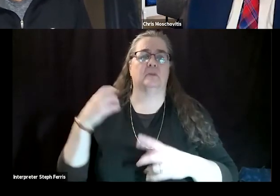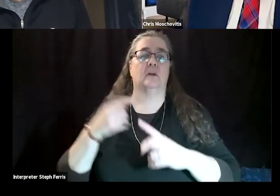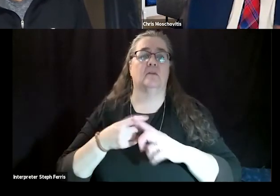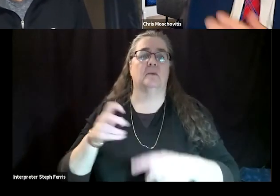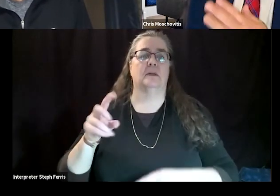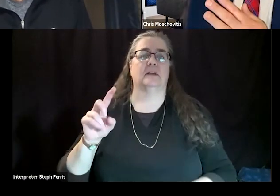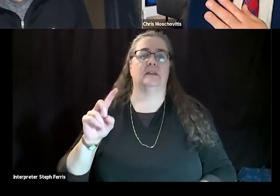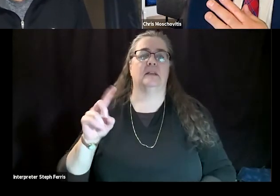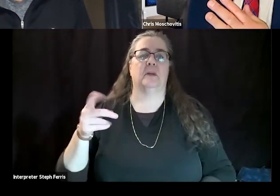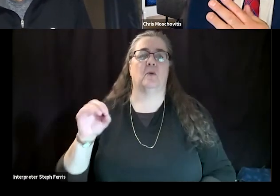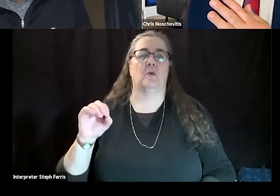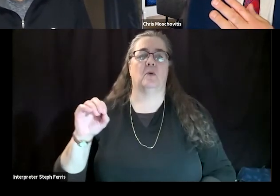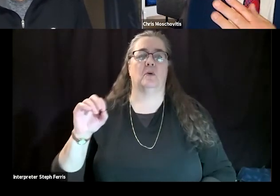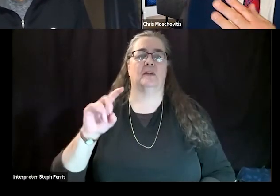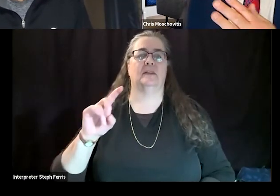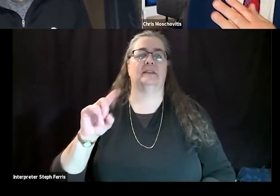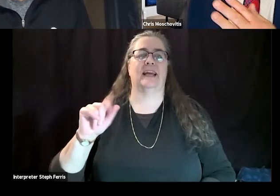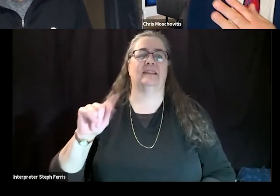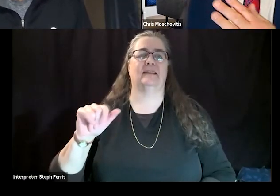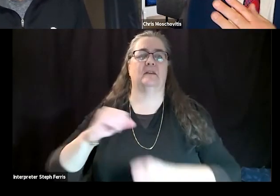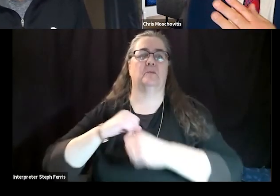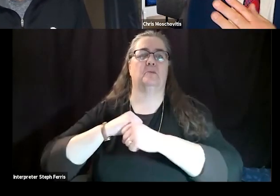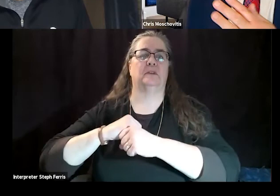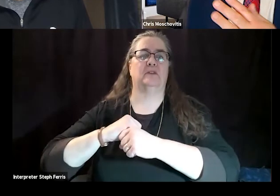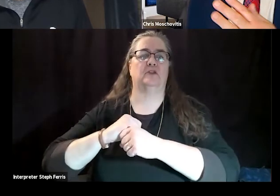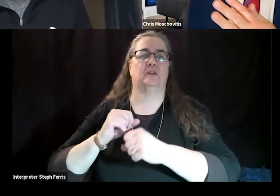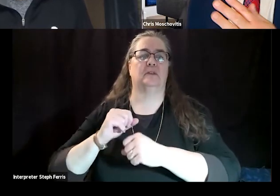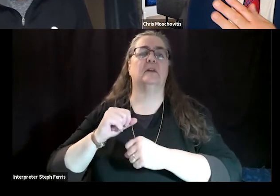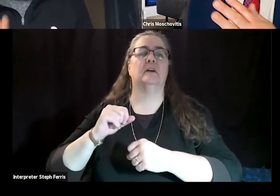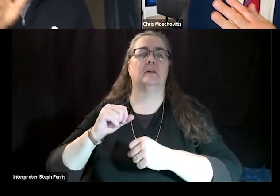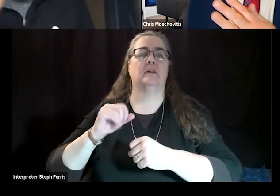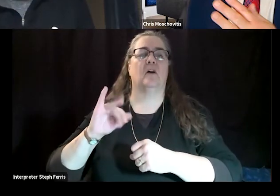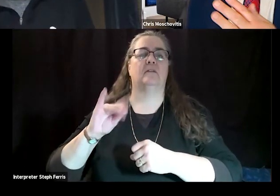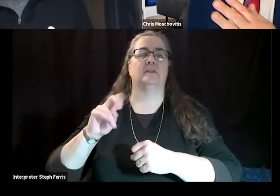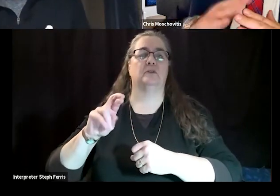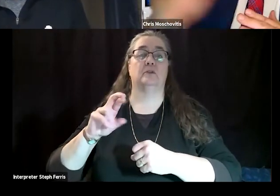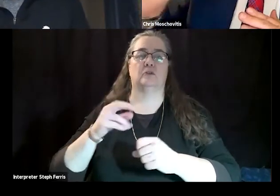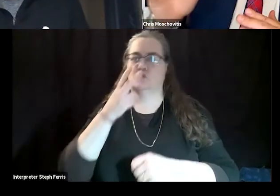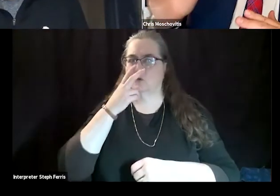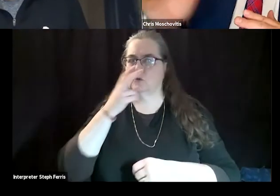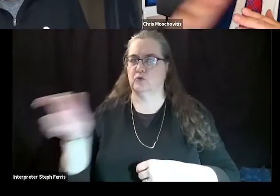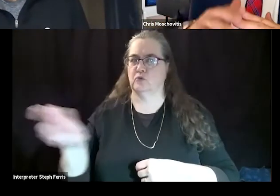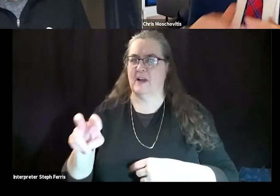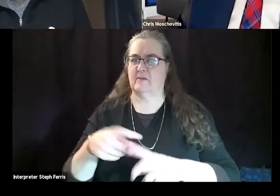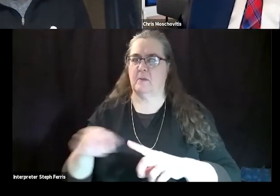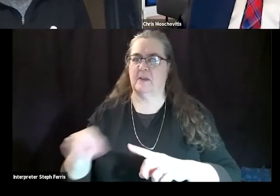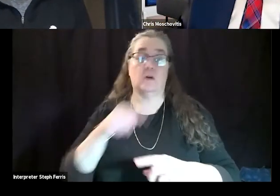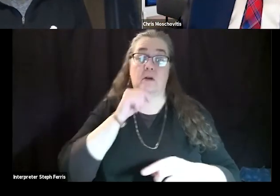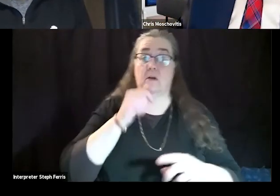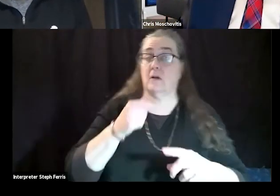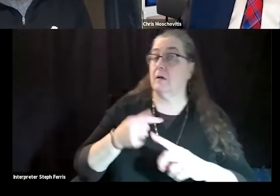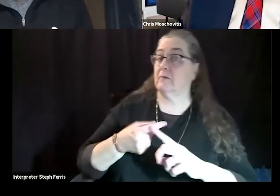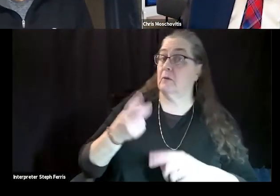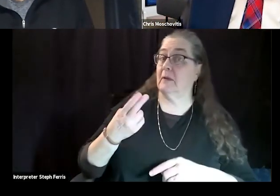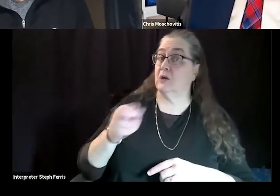the data protection officer. Okay. Okay. Not out of HR, or maybe kind of a sideline out of path.